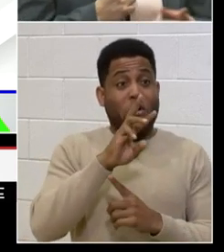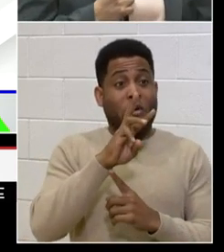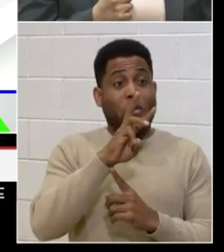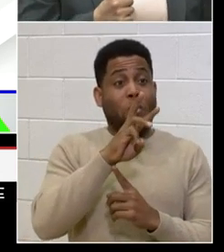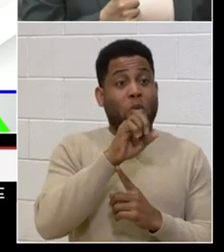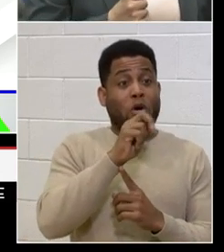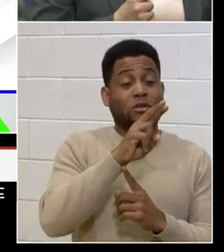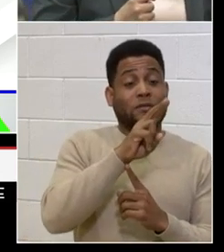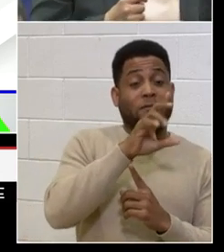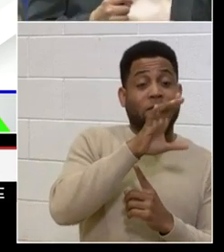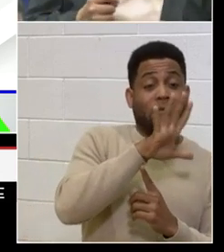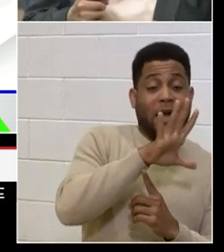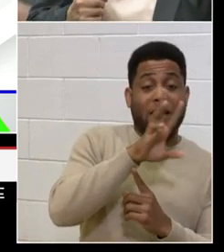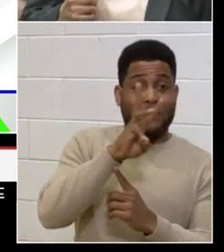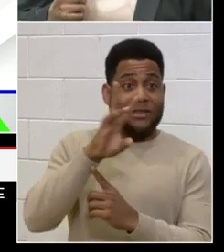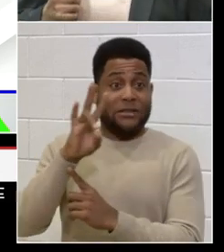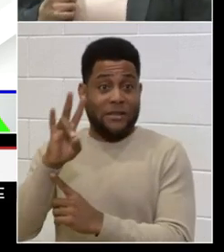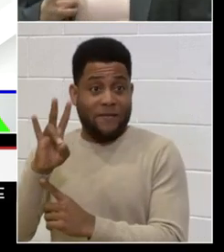8 in the past year alone.